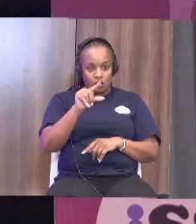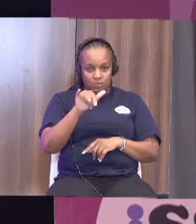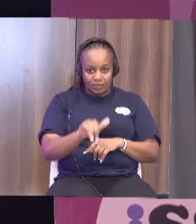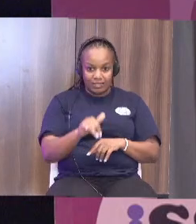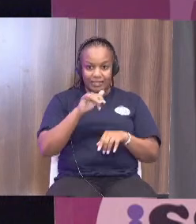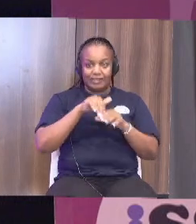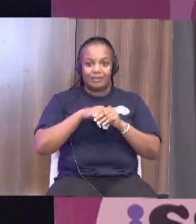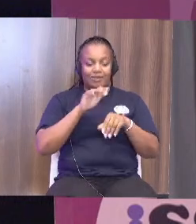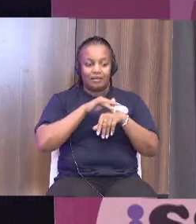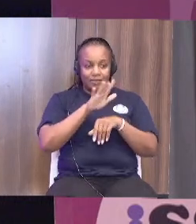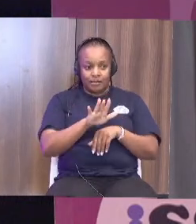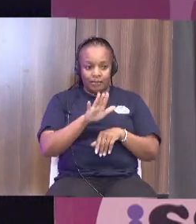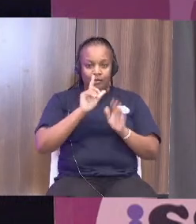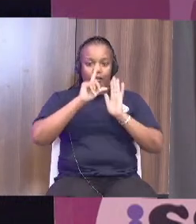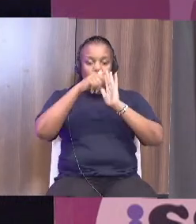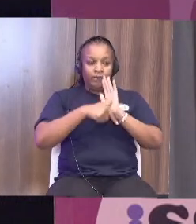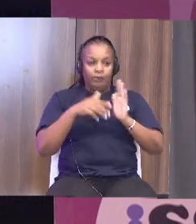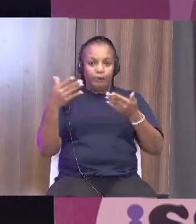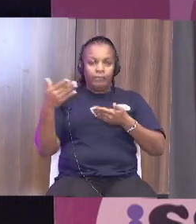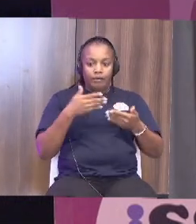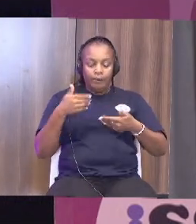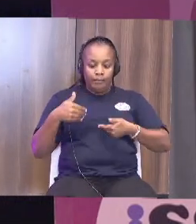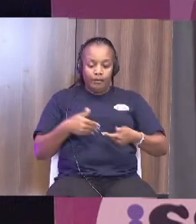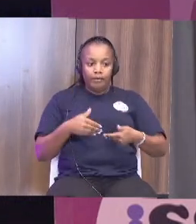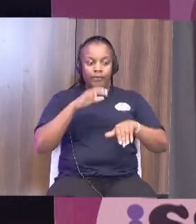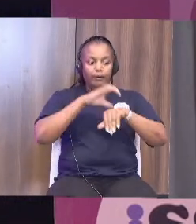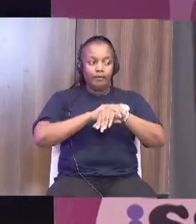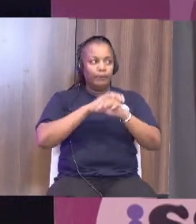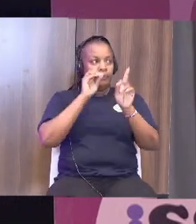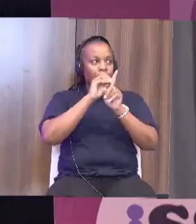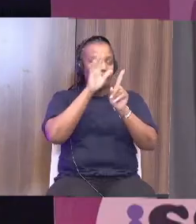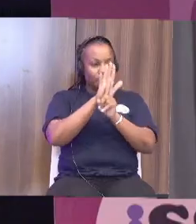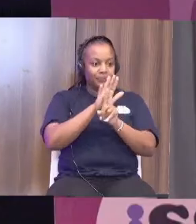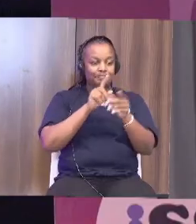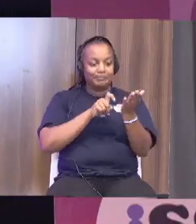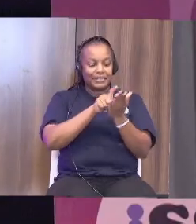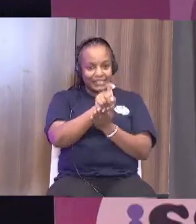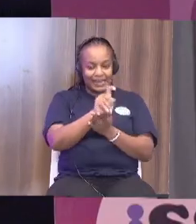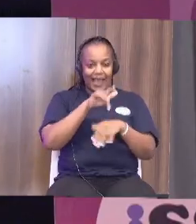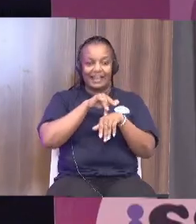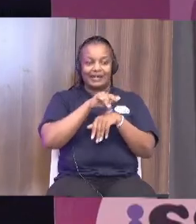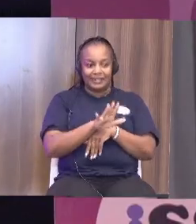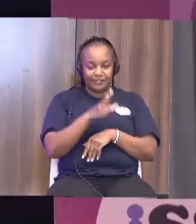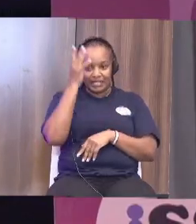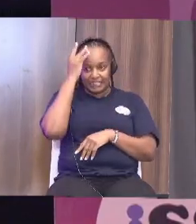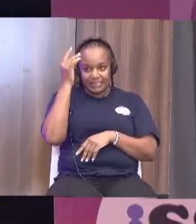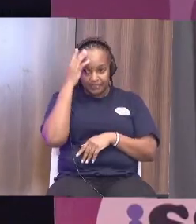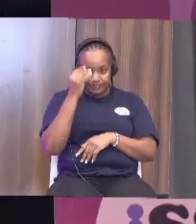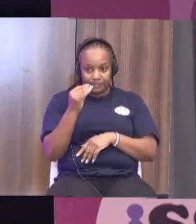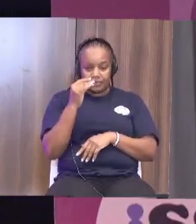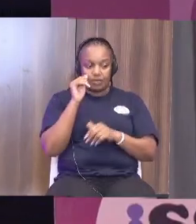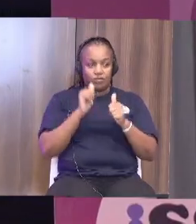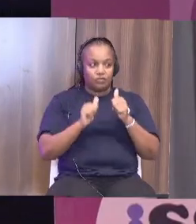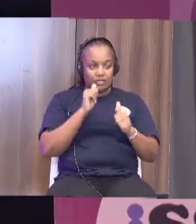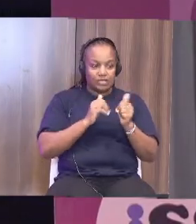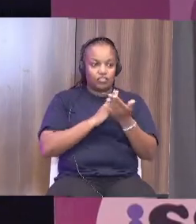disease, where the baby probably gets a much bigger exposure of bacteria in early onset disease, both through passage of the